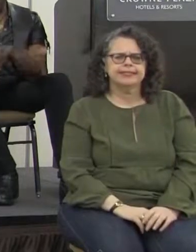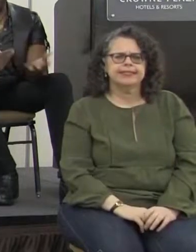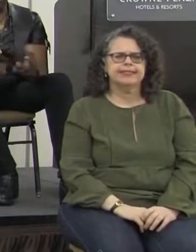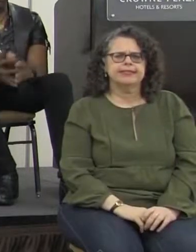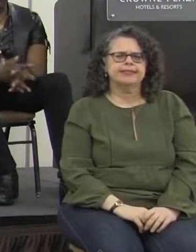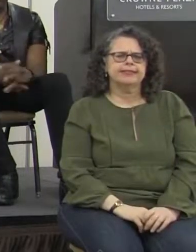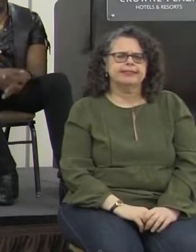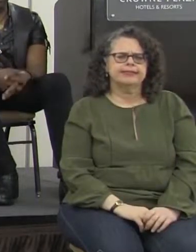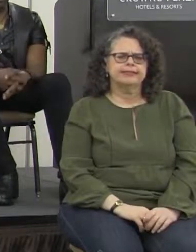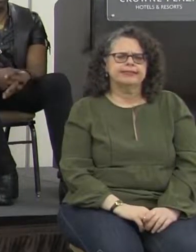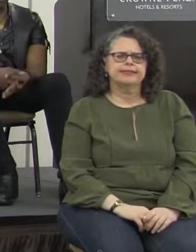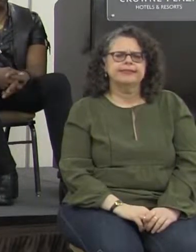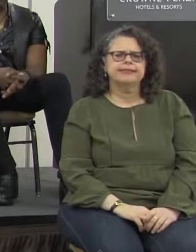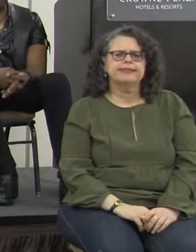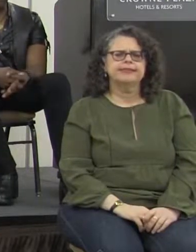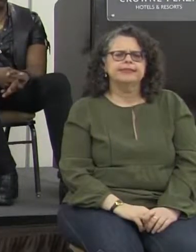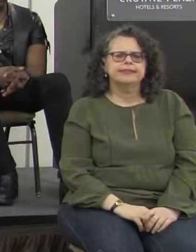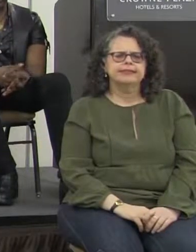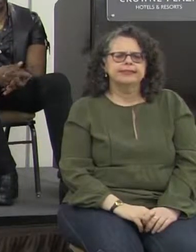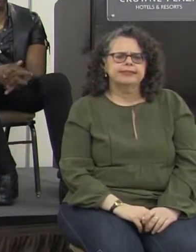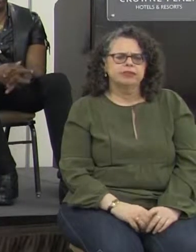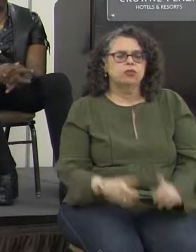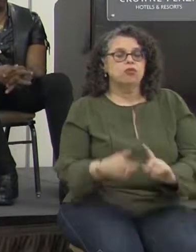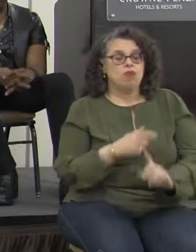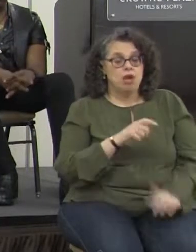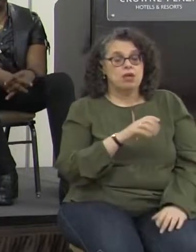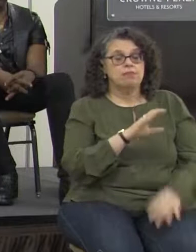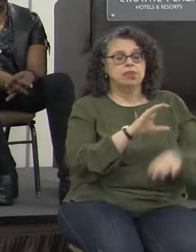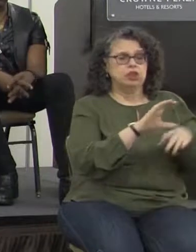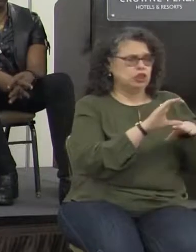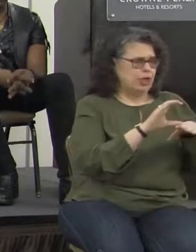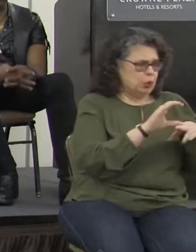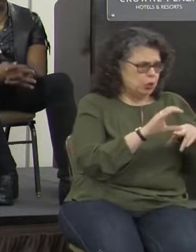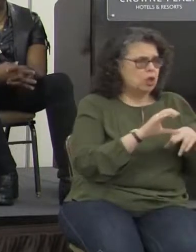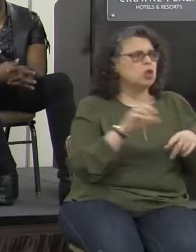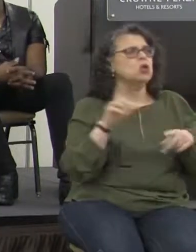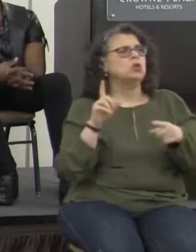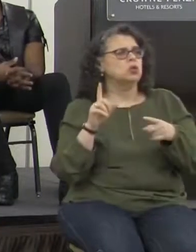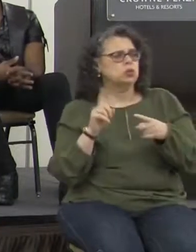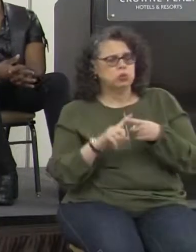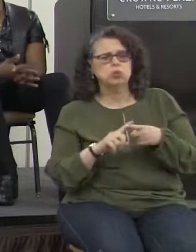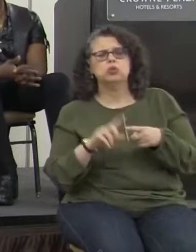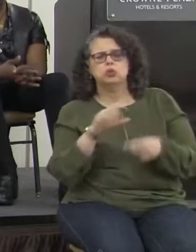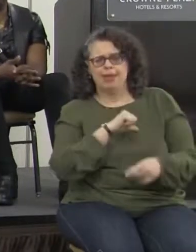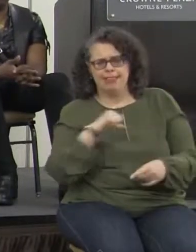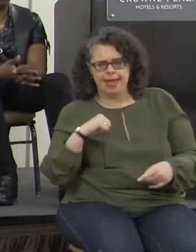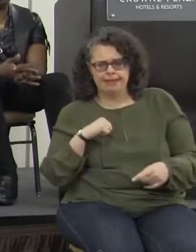Coming back and forth through from Chattanooga to Atlanta now more frequently because I was